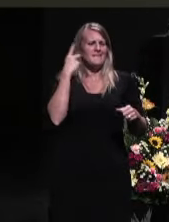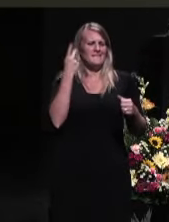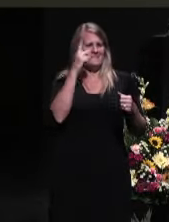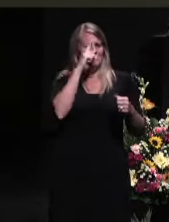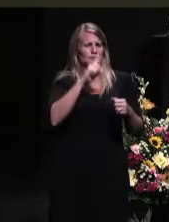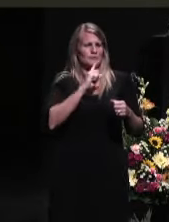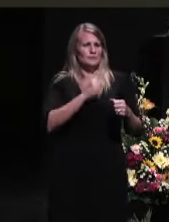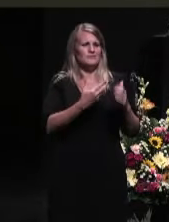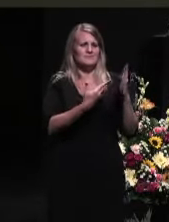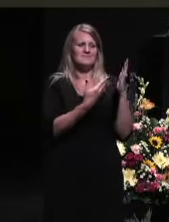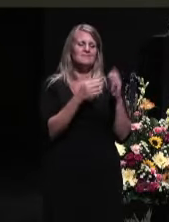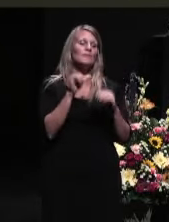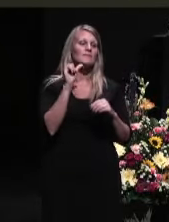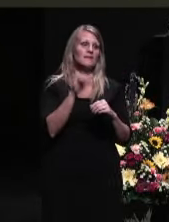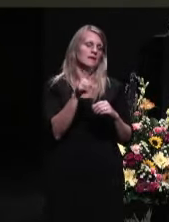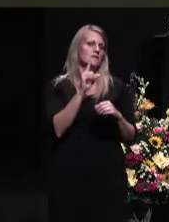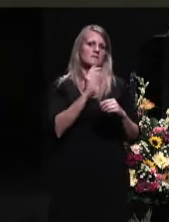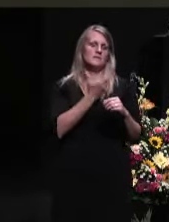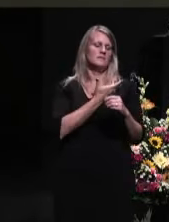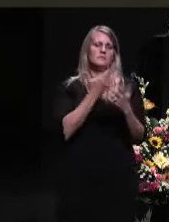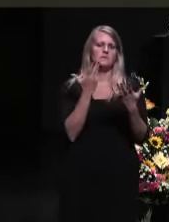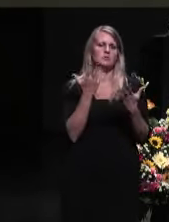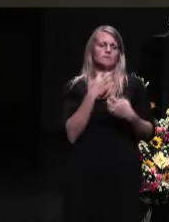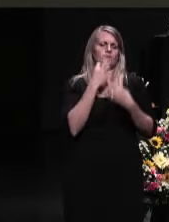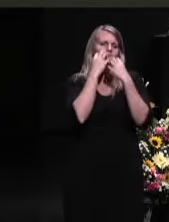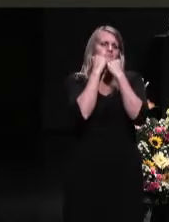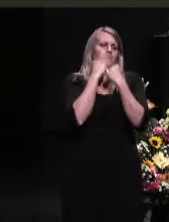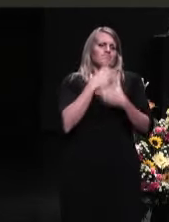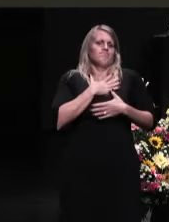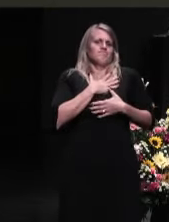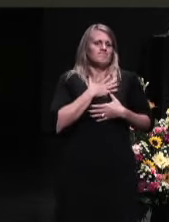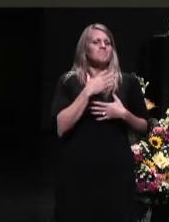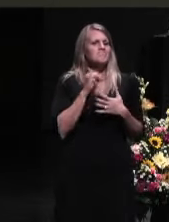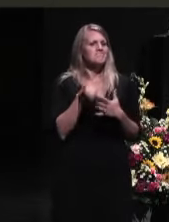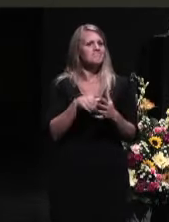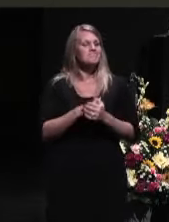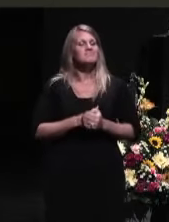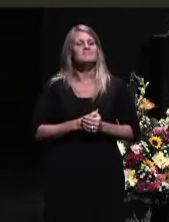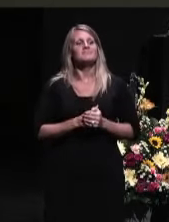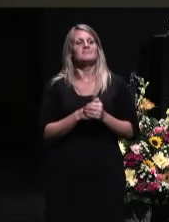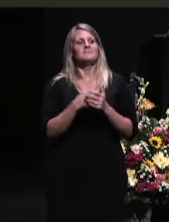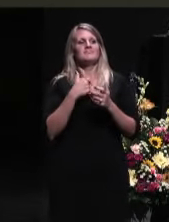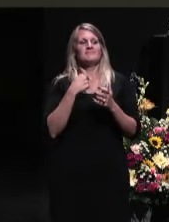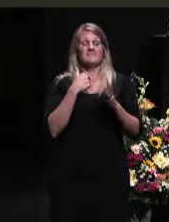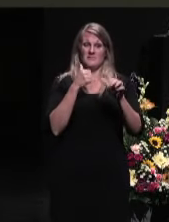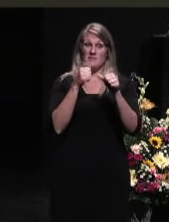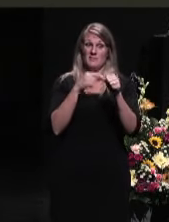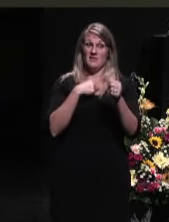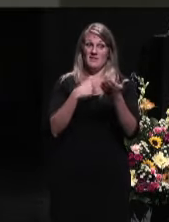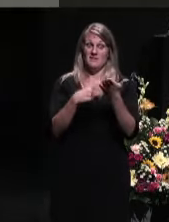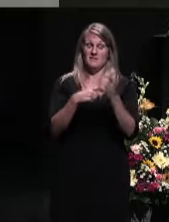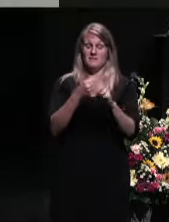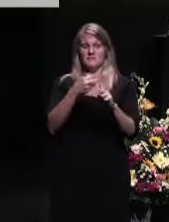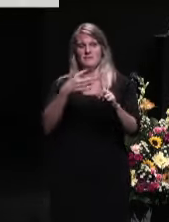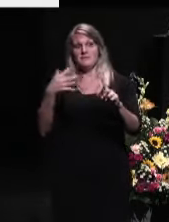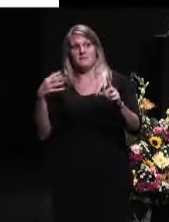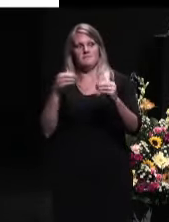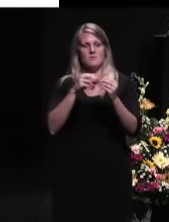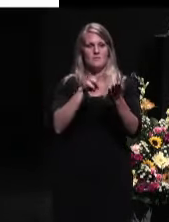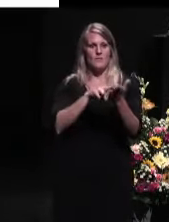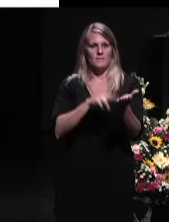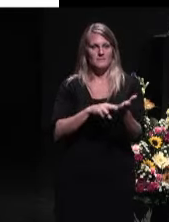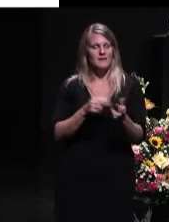the power of what we do. It's what graduation is about. Now, for the fast ones. Okay, I told you I was going to spend a lot of time on enrollment, and I hope you can appreciate